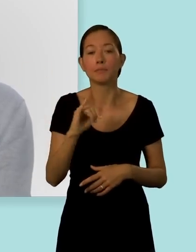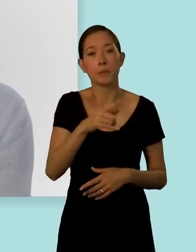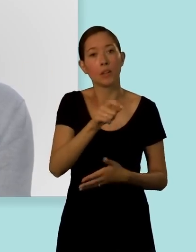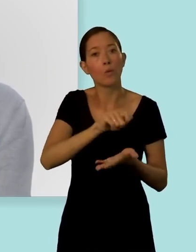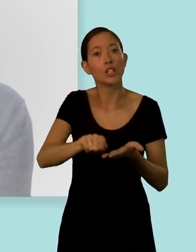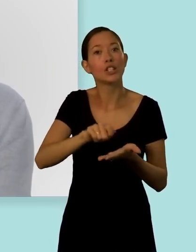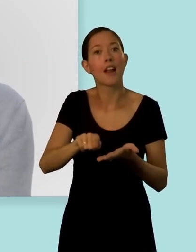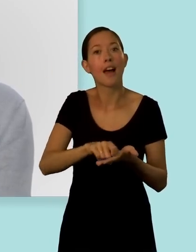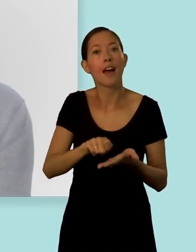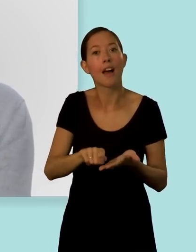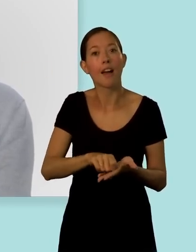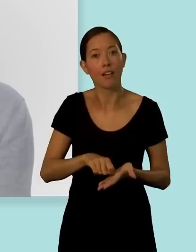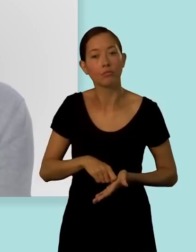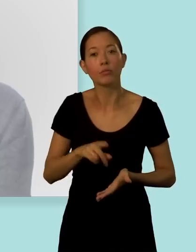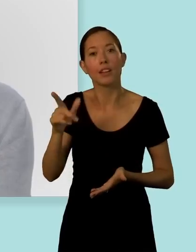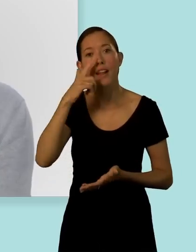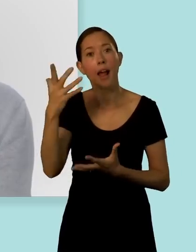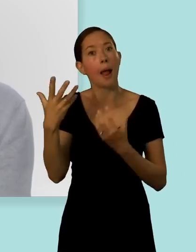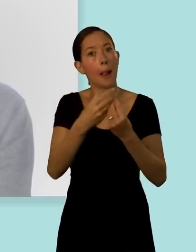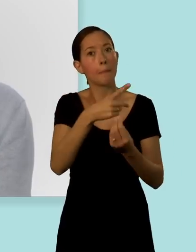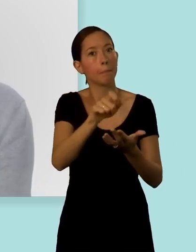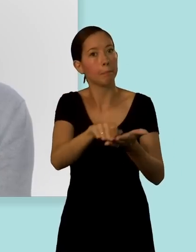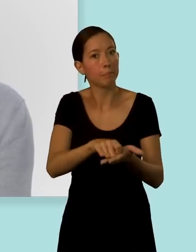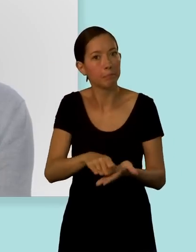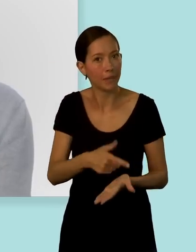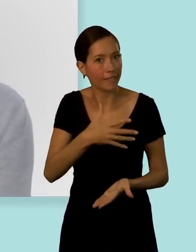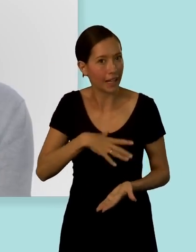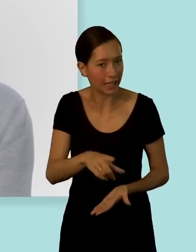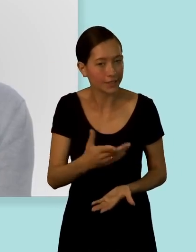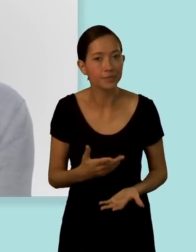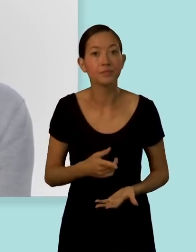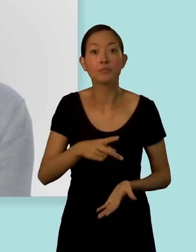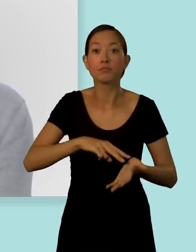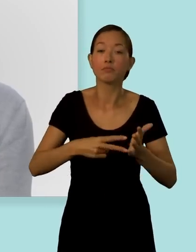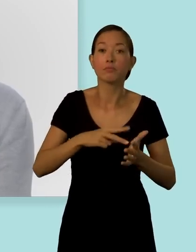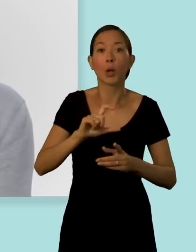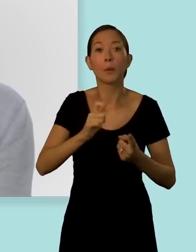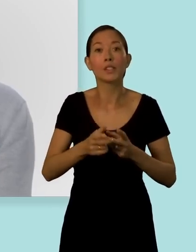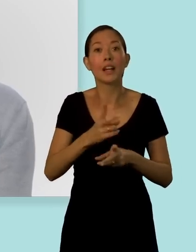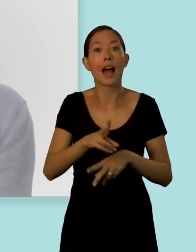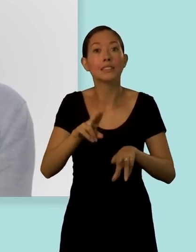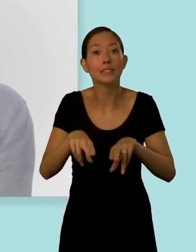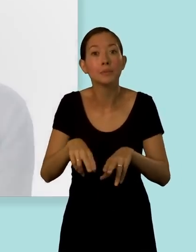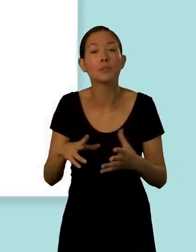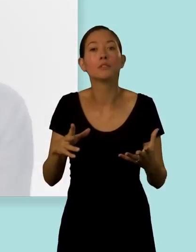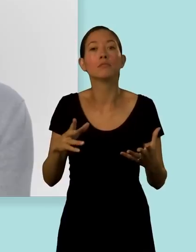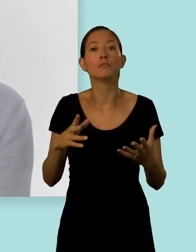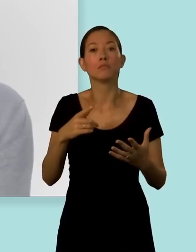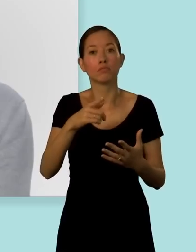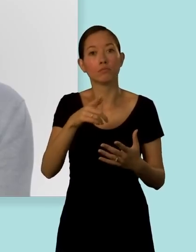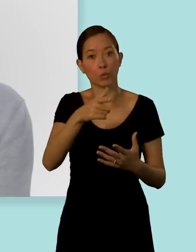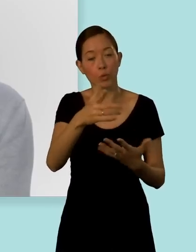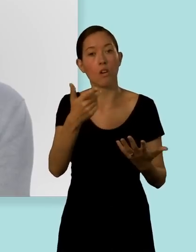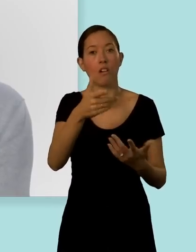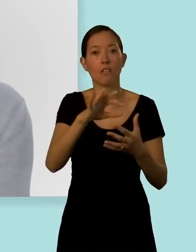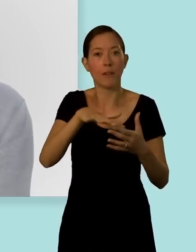and someone from social services. You might also be asked to fill in a questionnaire, which they can help you with if you need them to. To arrange